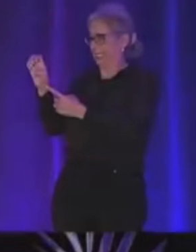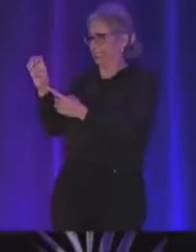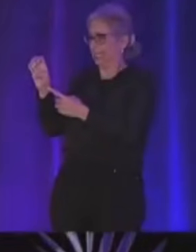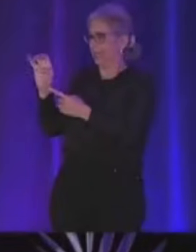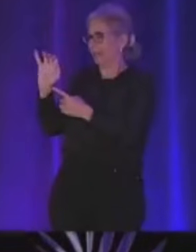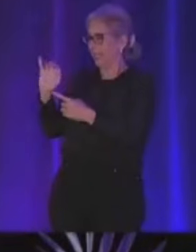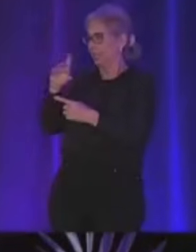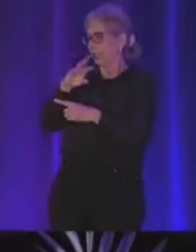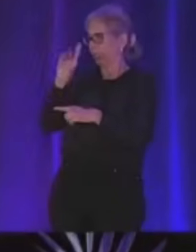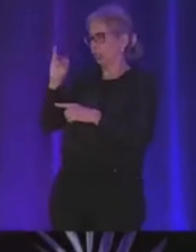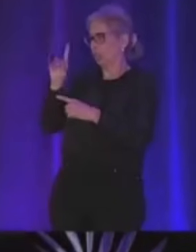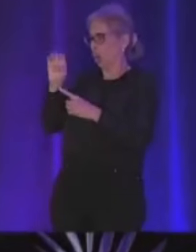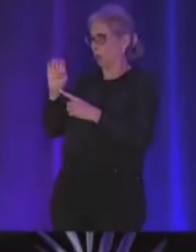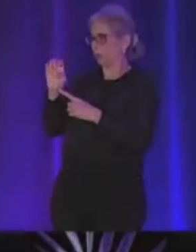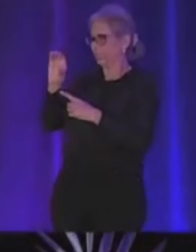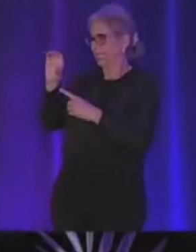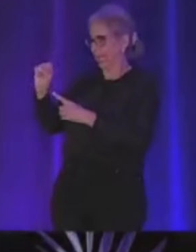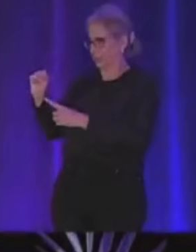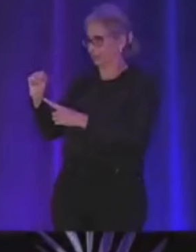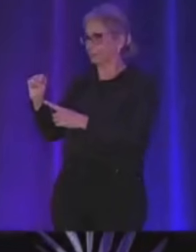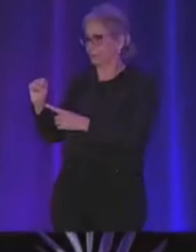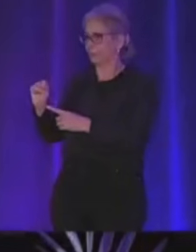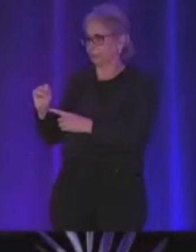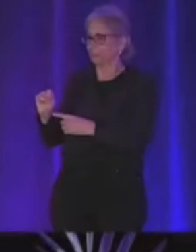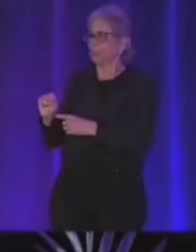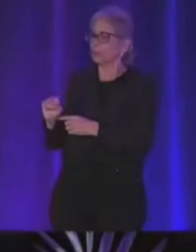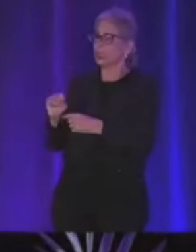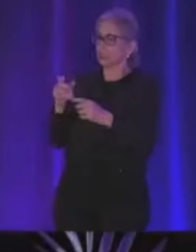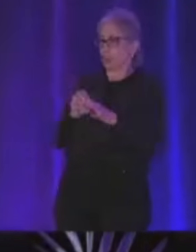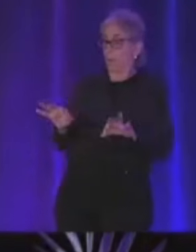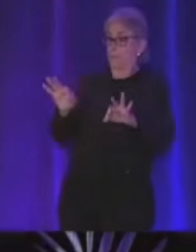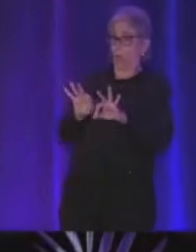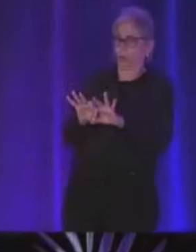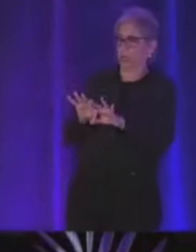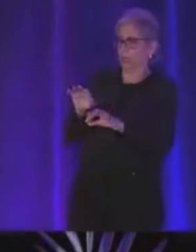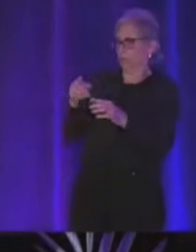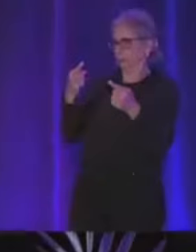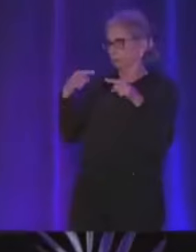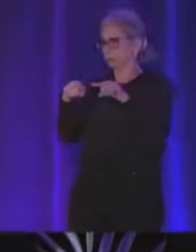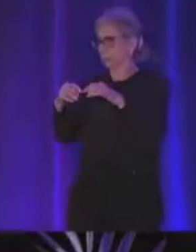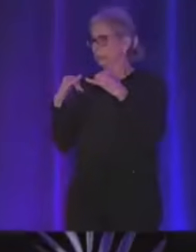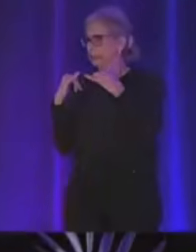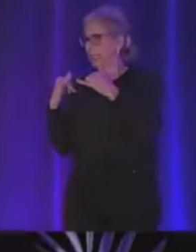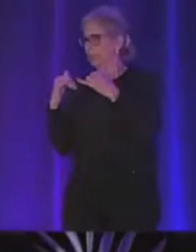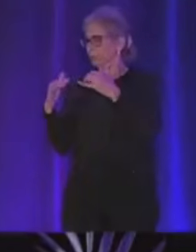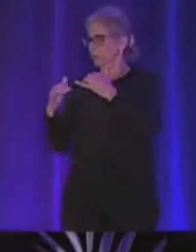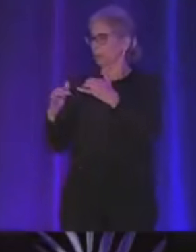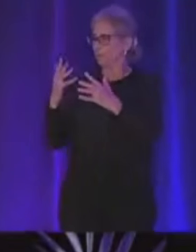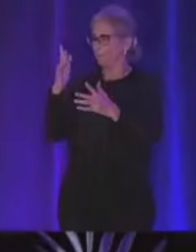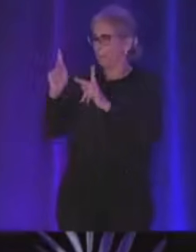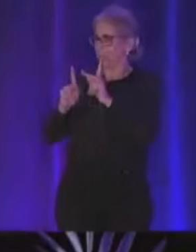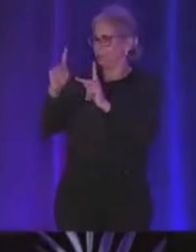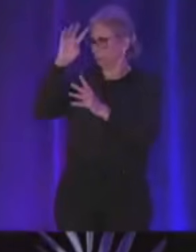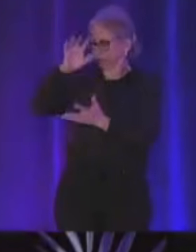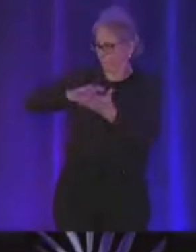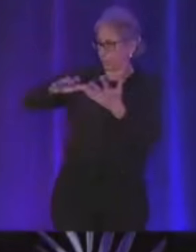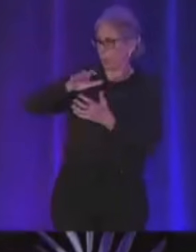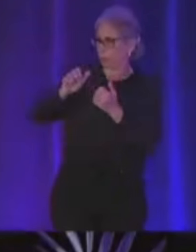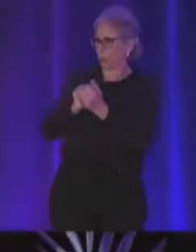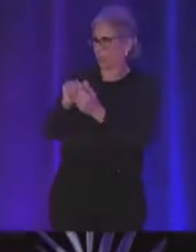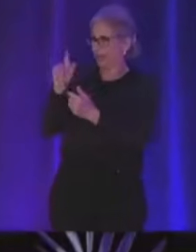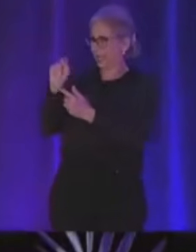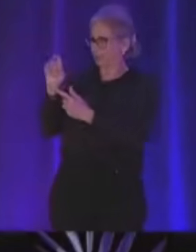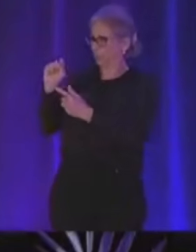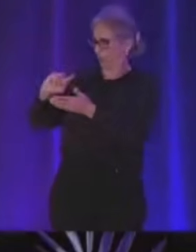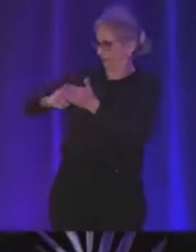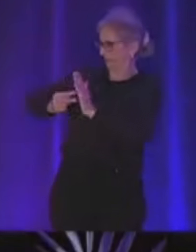Code. And this is a very important distinction, the delineation between these 4 things, because people get confused sometimes about what TypeScript is.